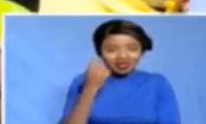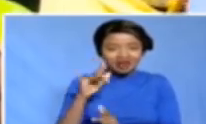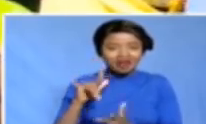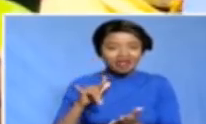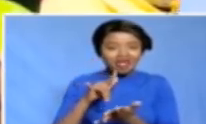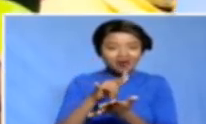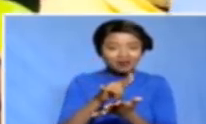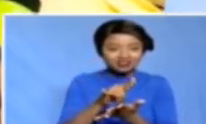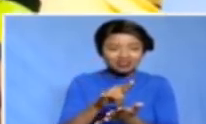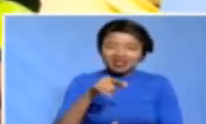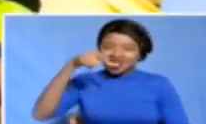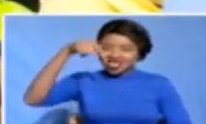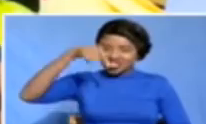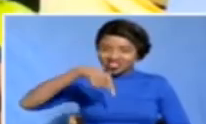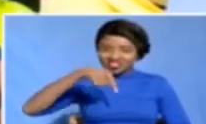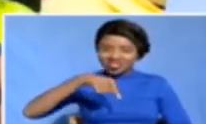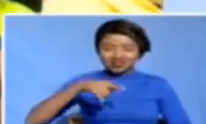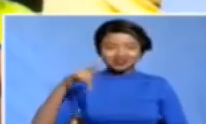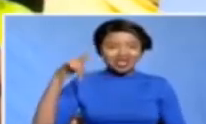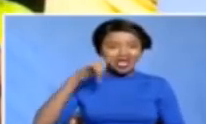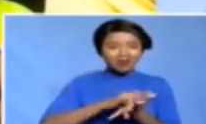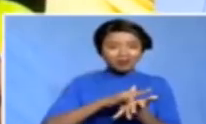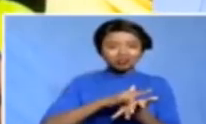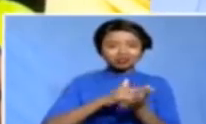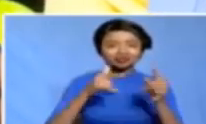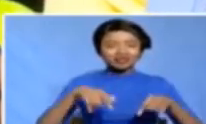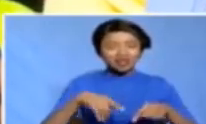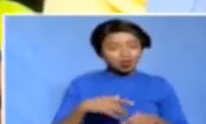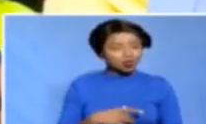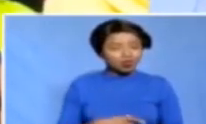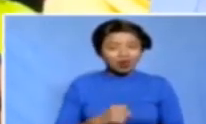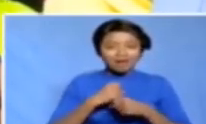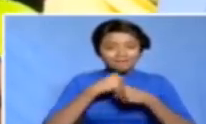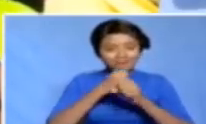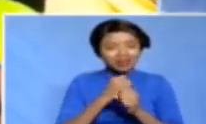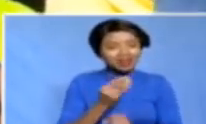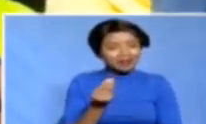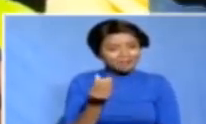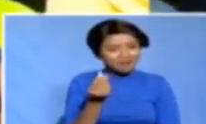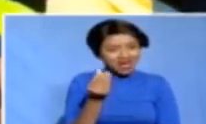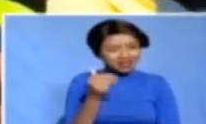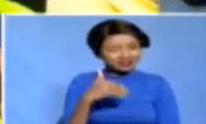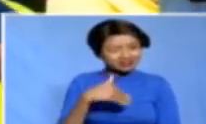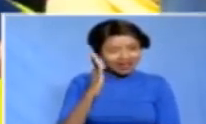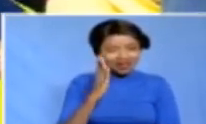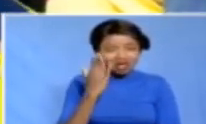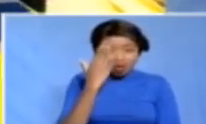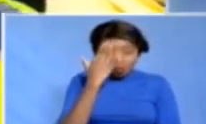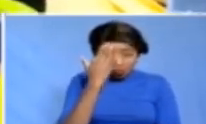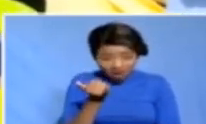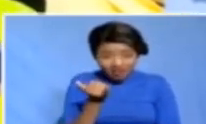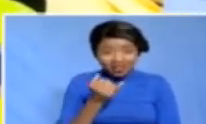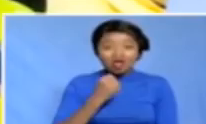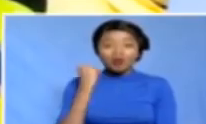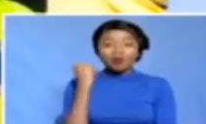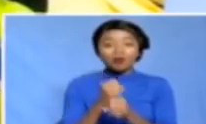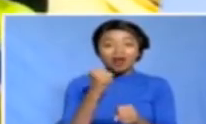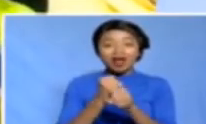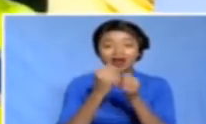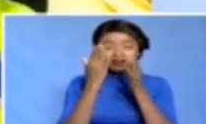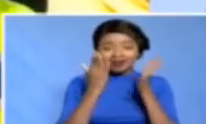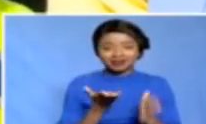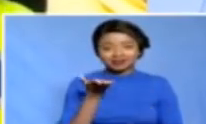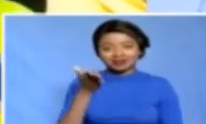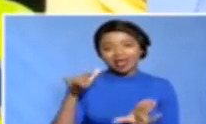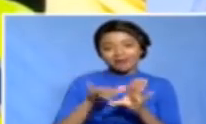This airport here today is making money, a lot of money. And it is making money because of the hard work that our members are